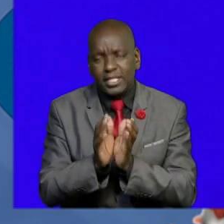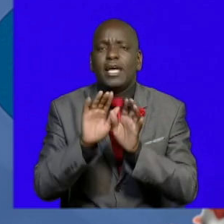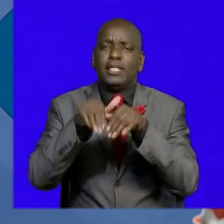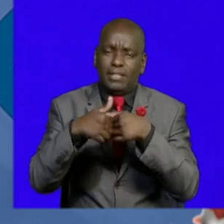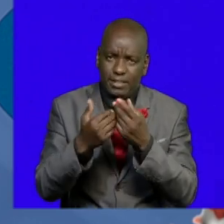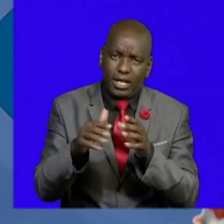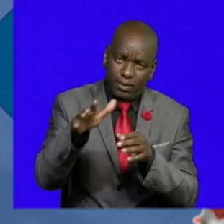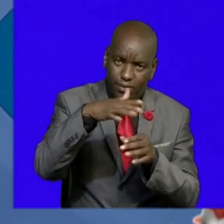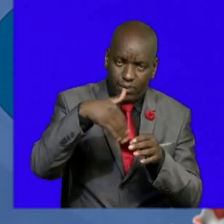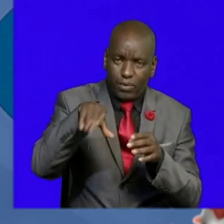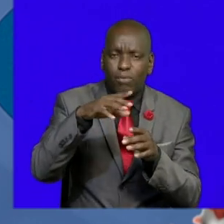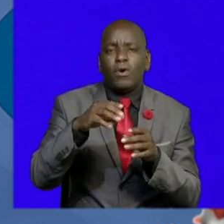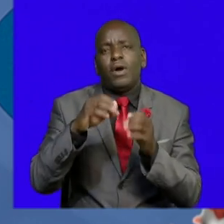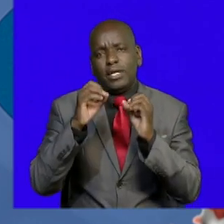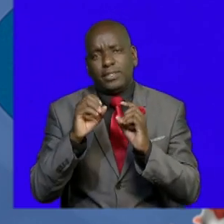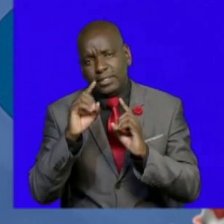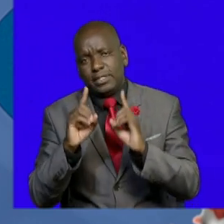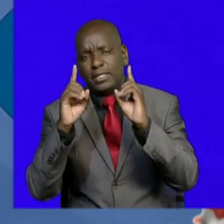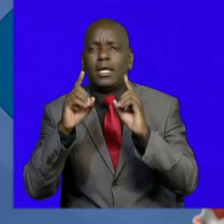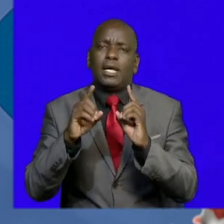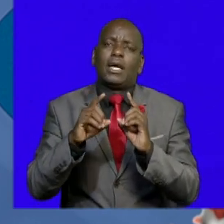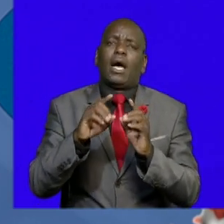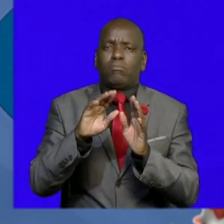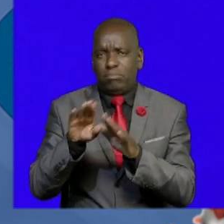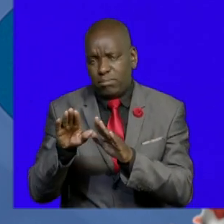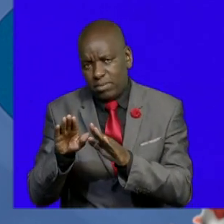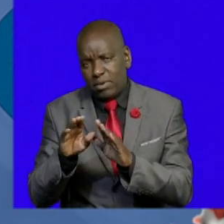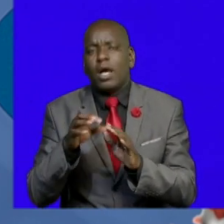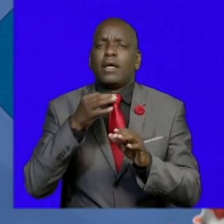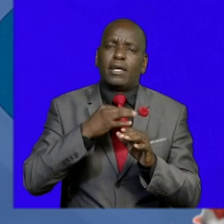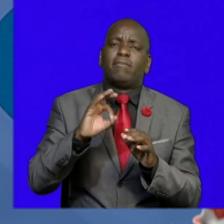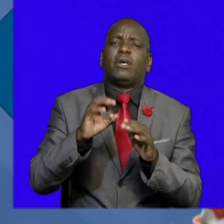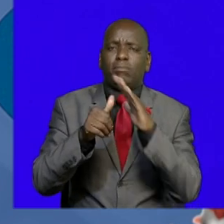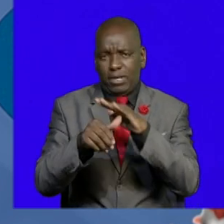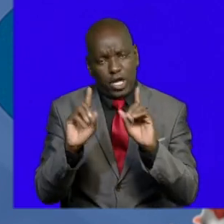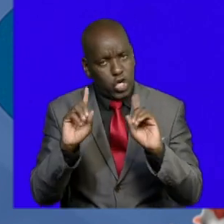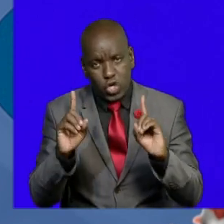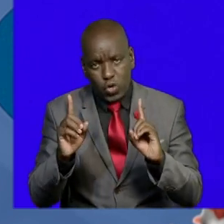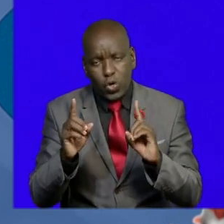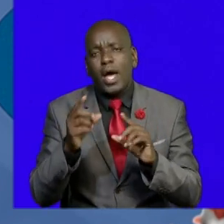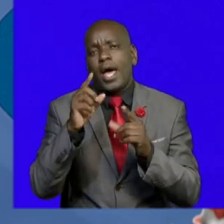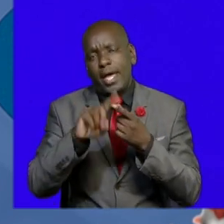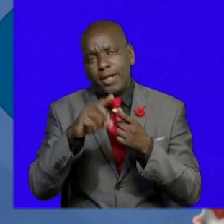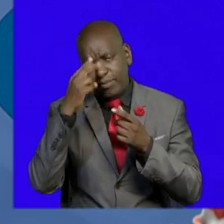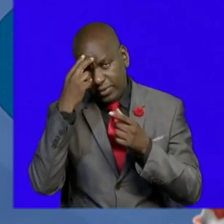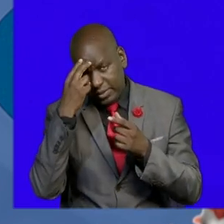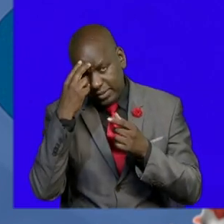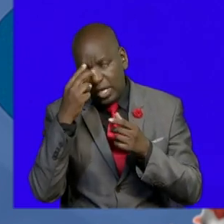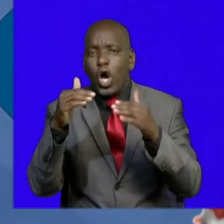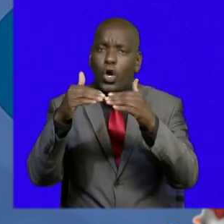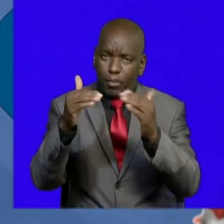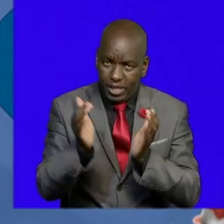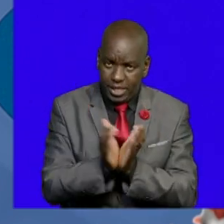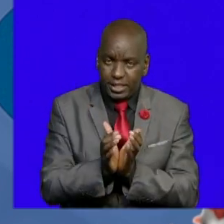means taking action without waiting to be forced by government, for example, the police.